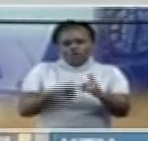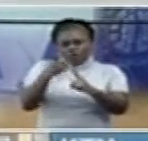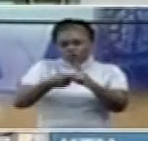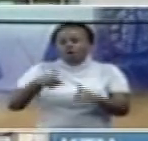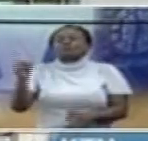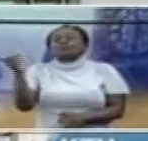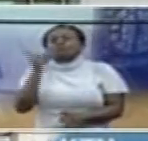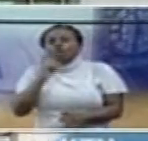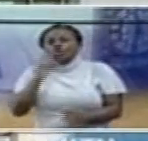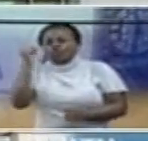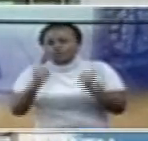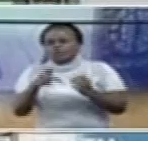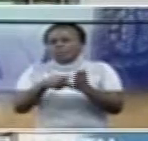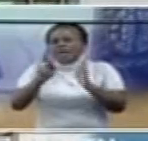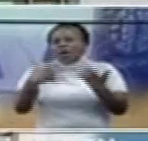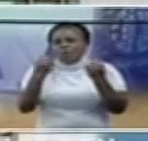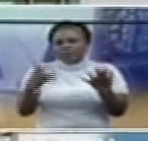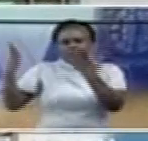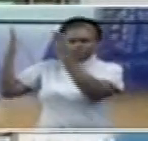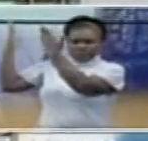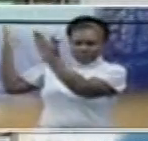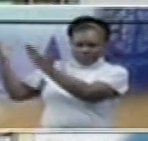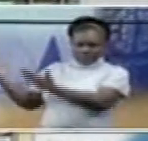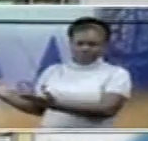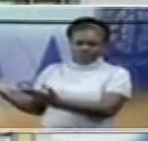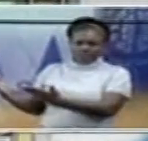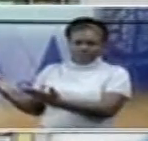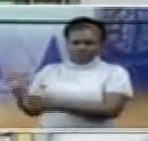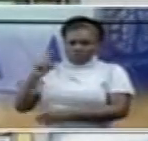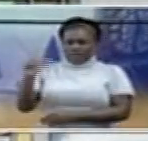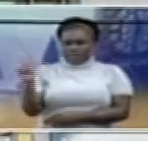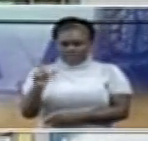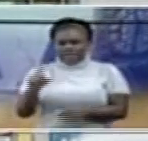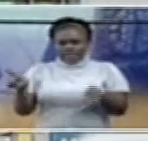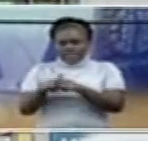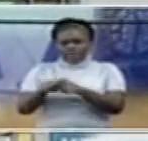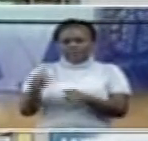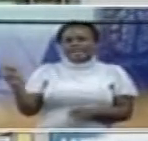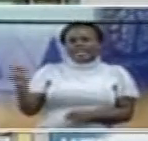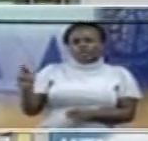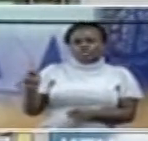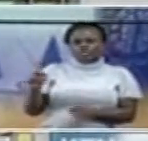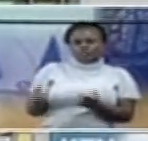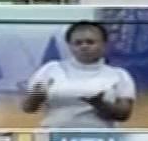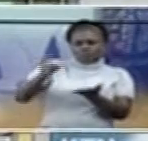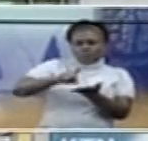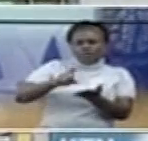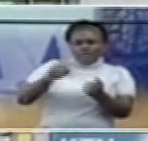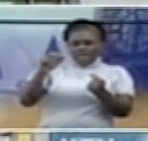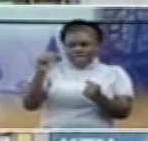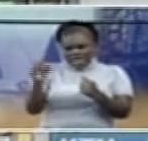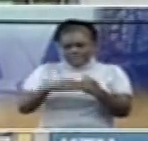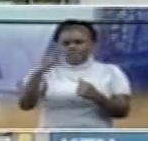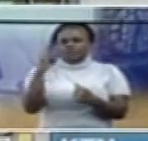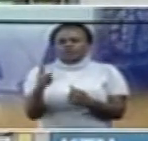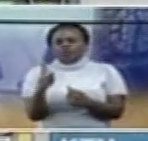tomorrow, motorists will pay 113 shillings and 61 cents for a litre of fuel, while kerosene prices will rise by 84 cents to retail